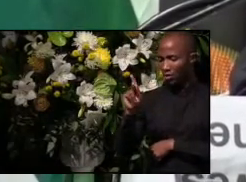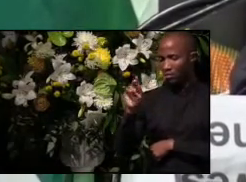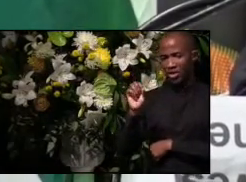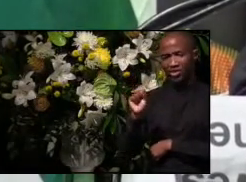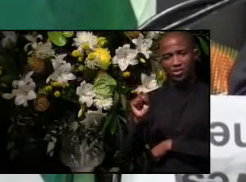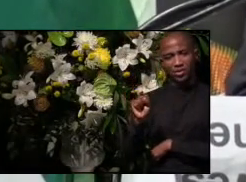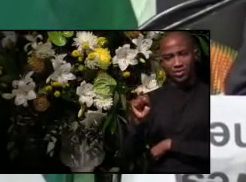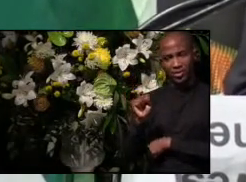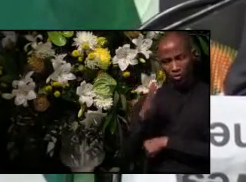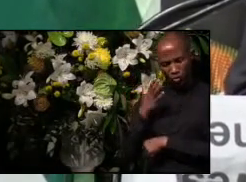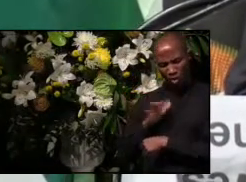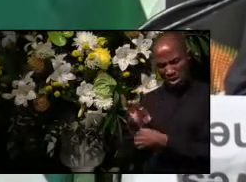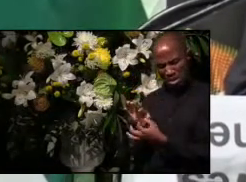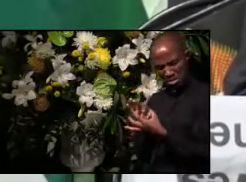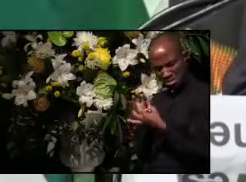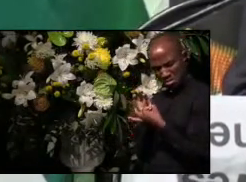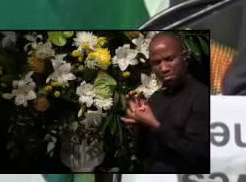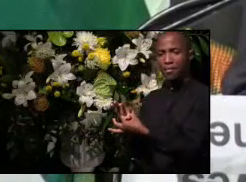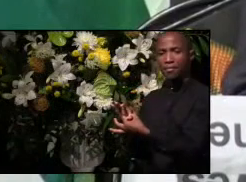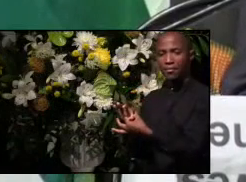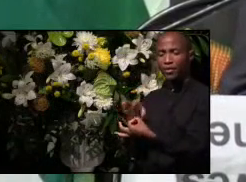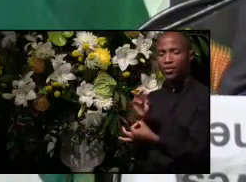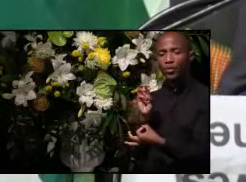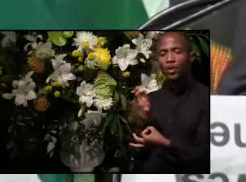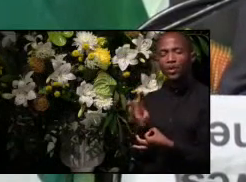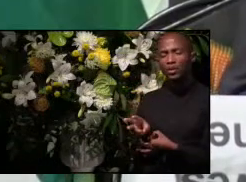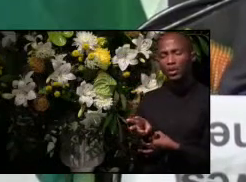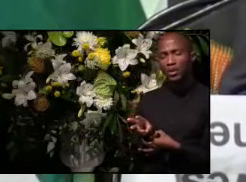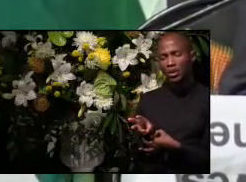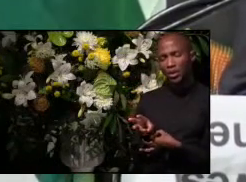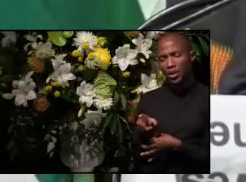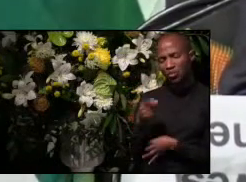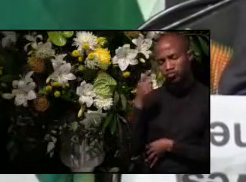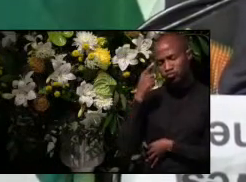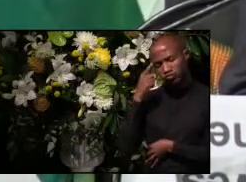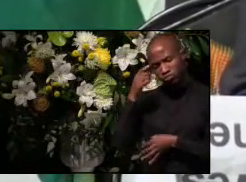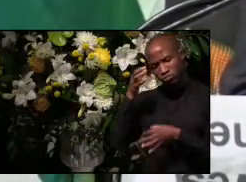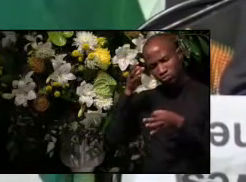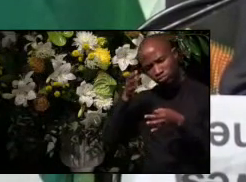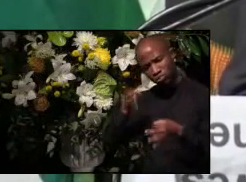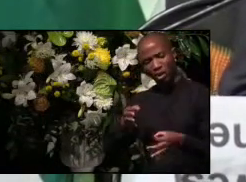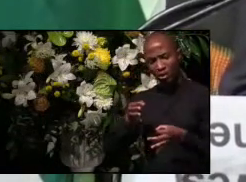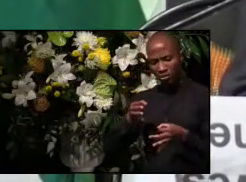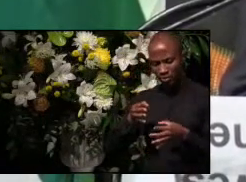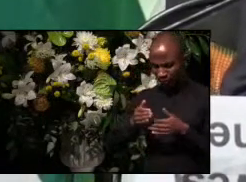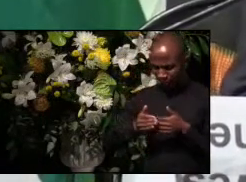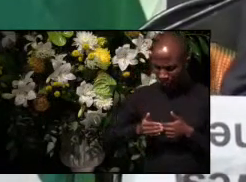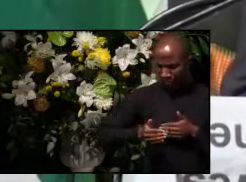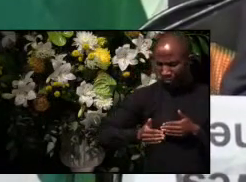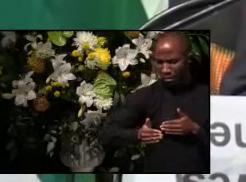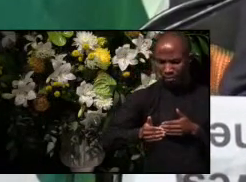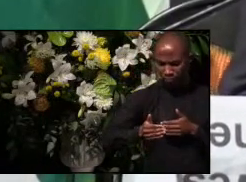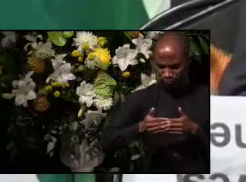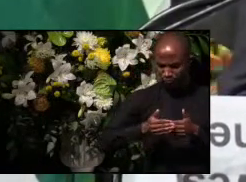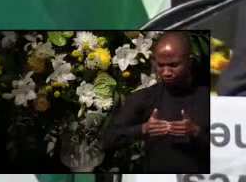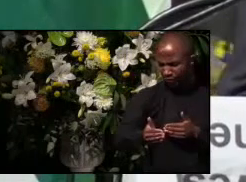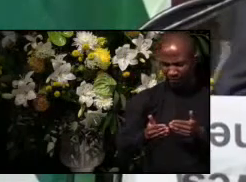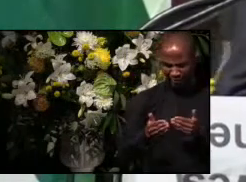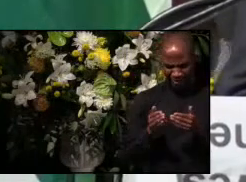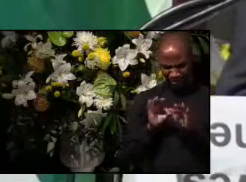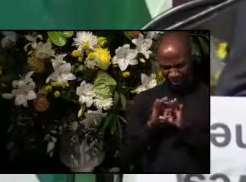decided that will start identify identifying families